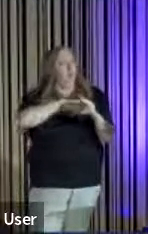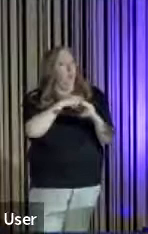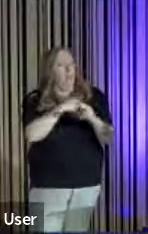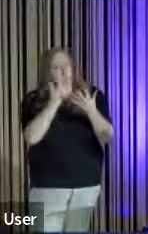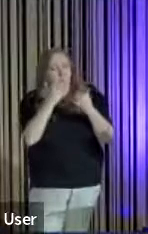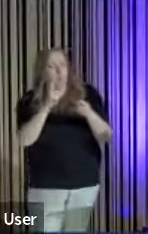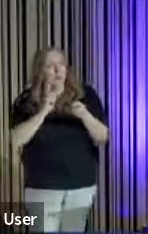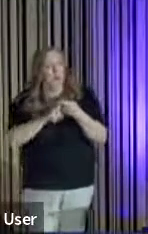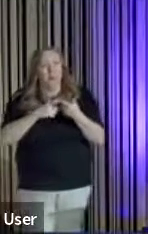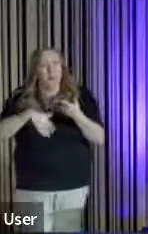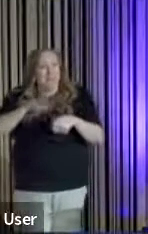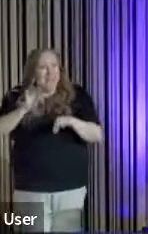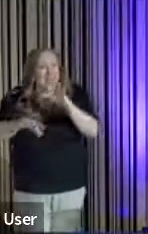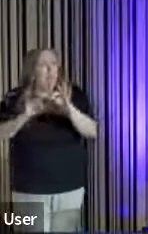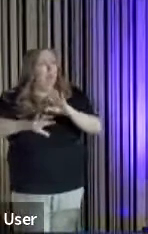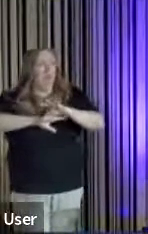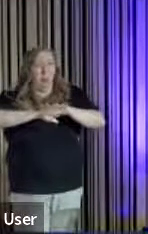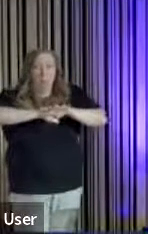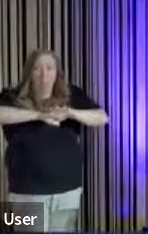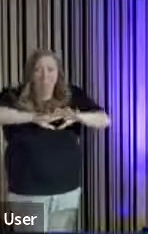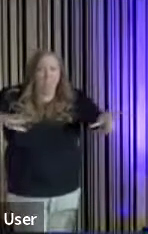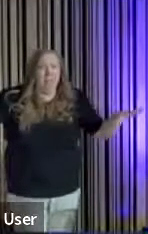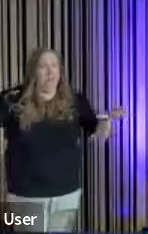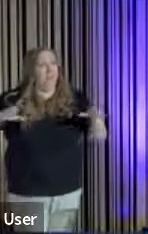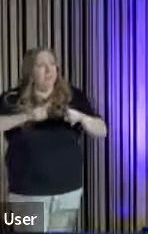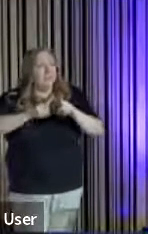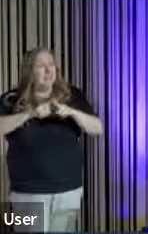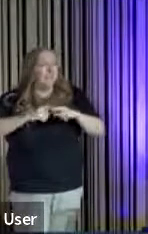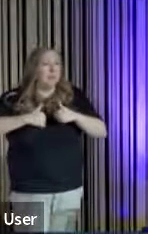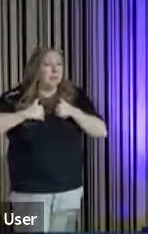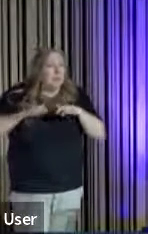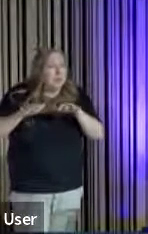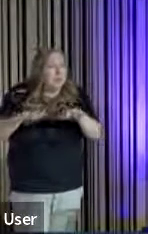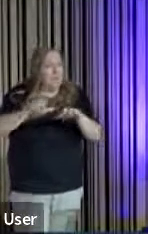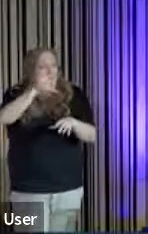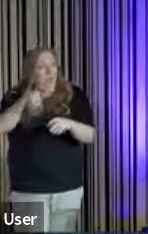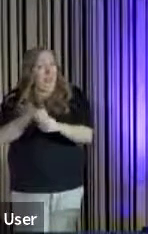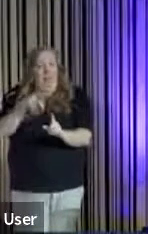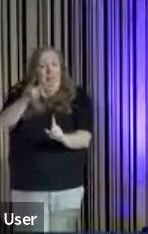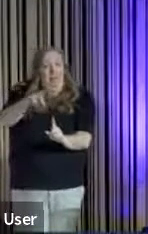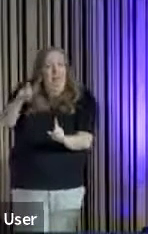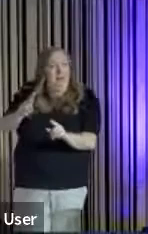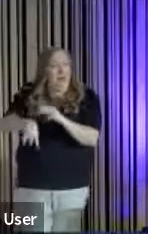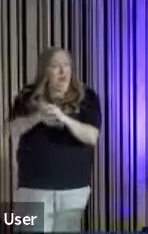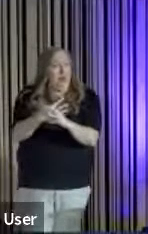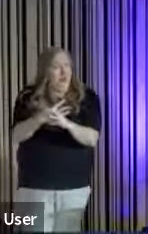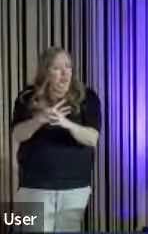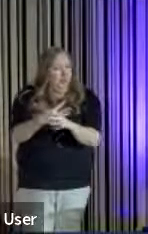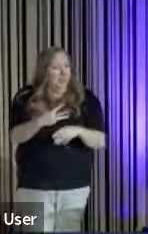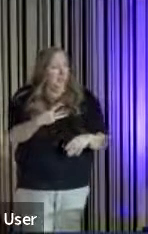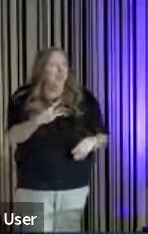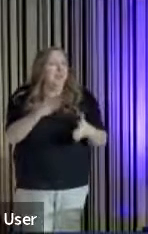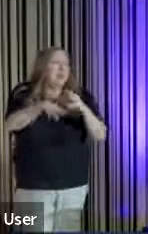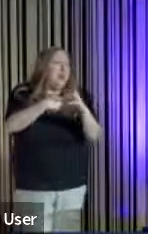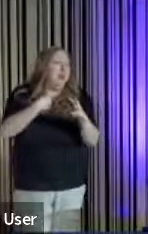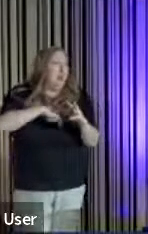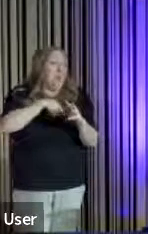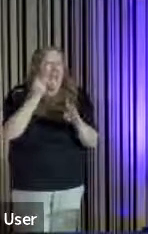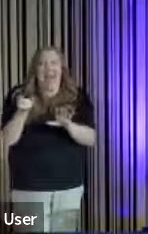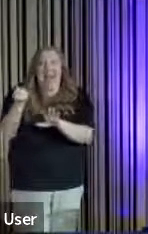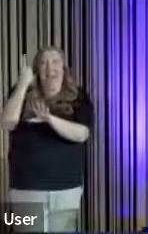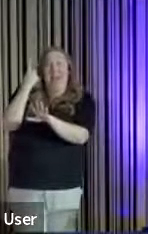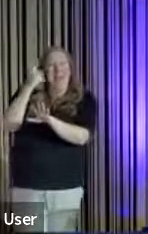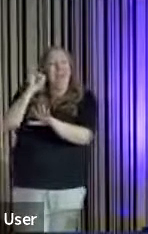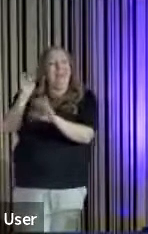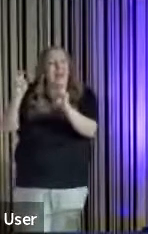breadth of organisms within this planktonic world, which in a world that we can understand would translate to sort